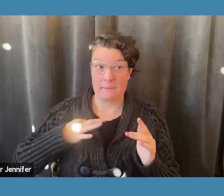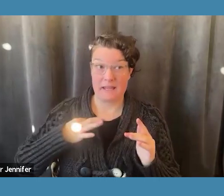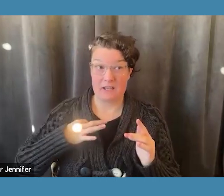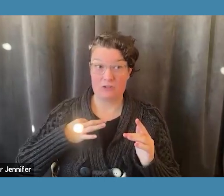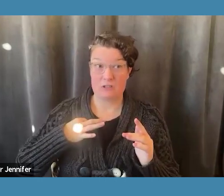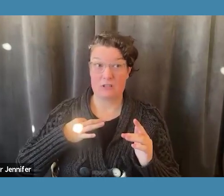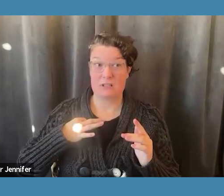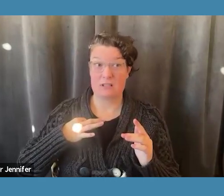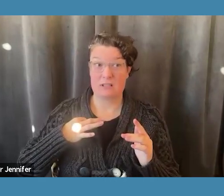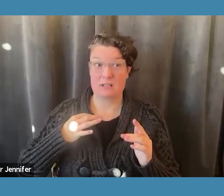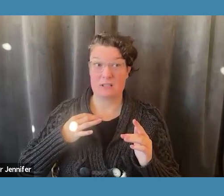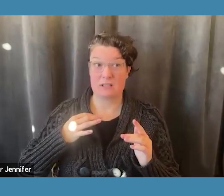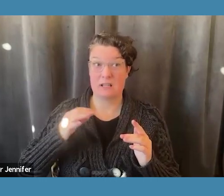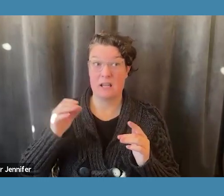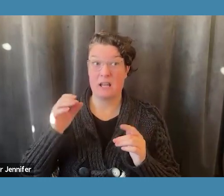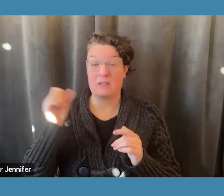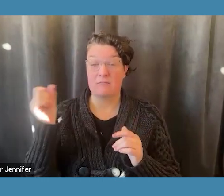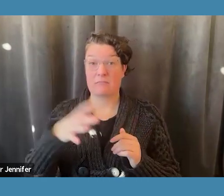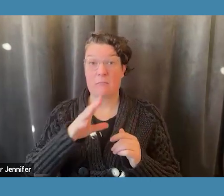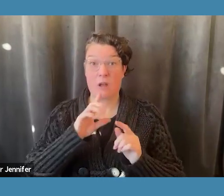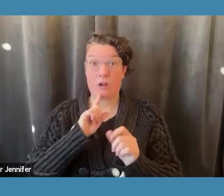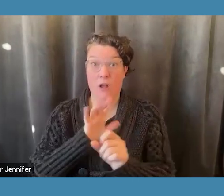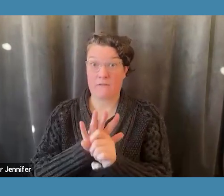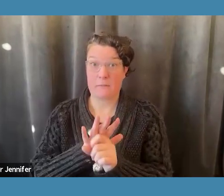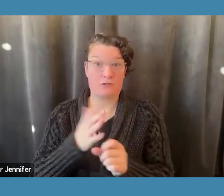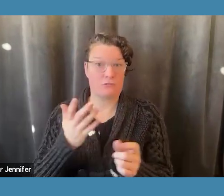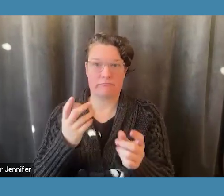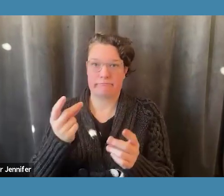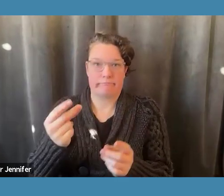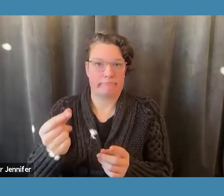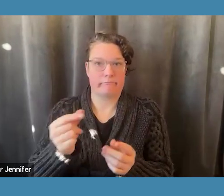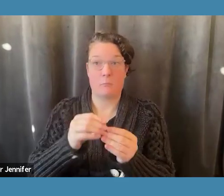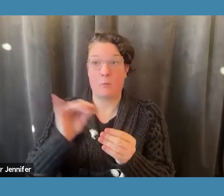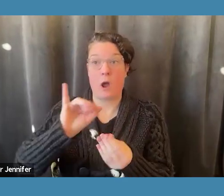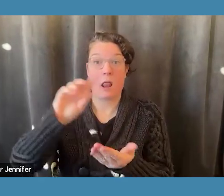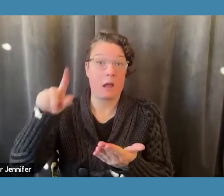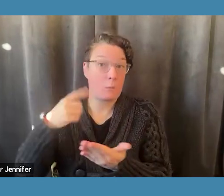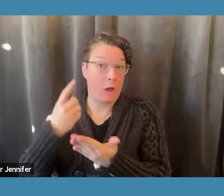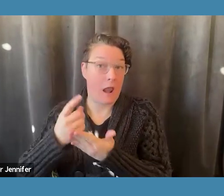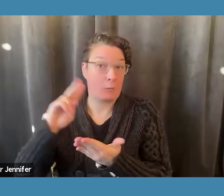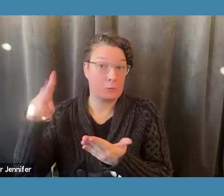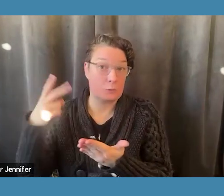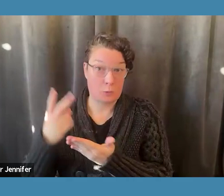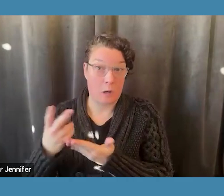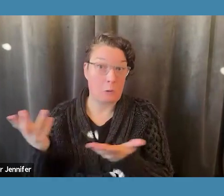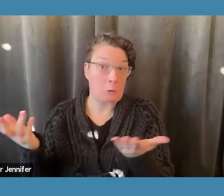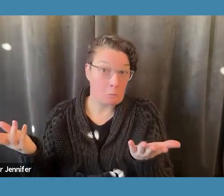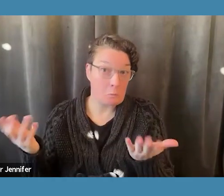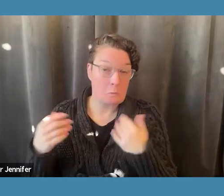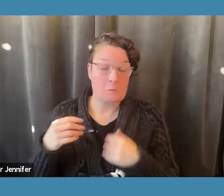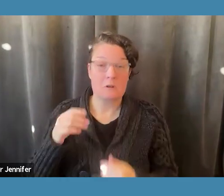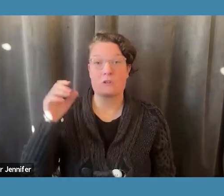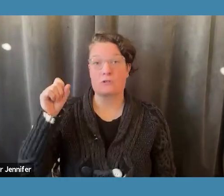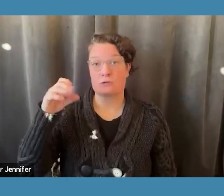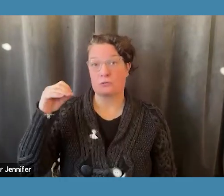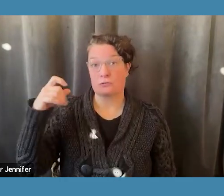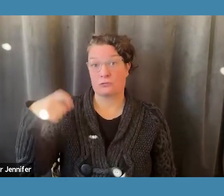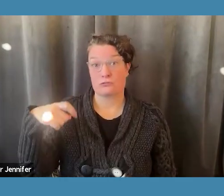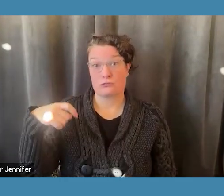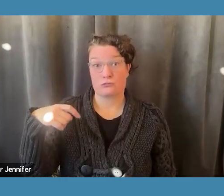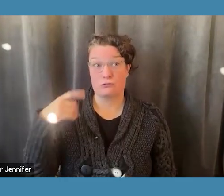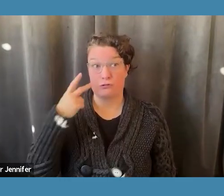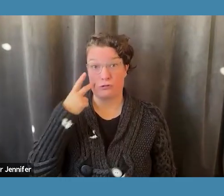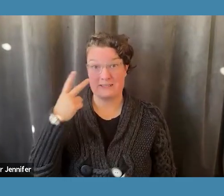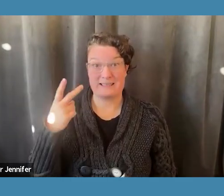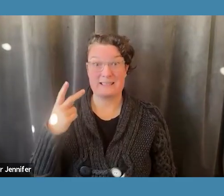those confirmations very quickly, like within an hour or two. So you should see